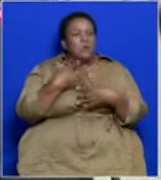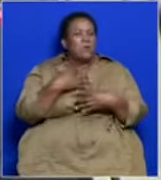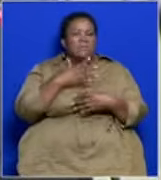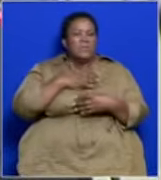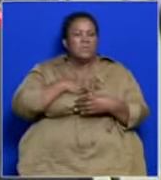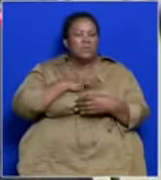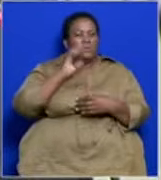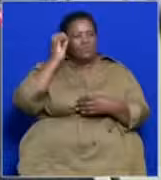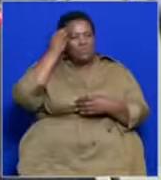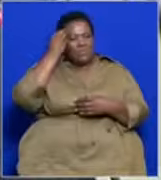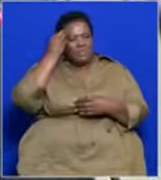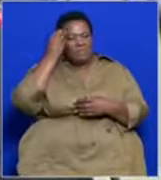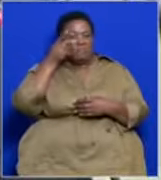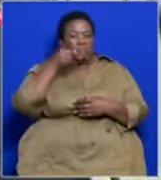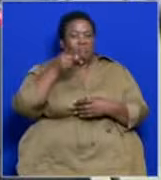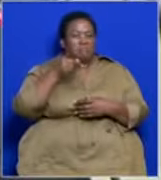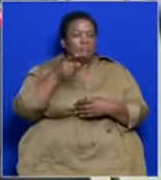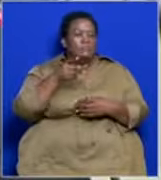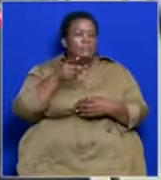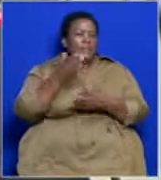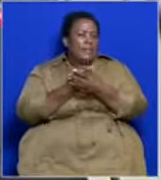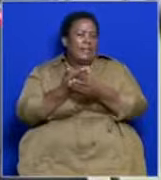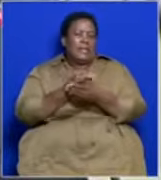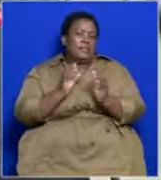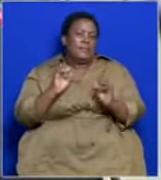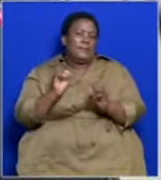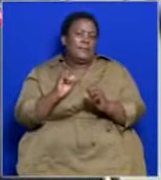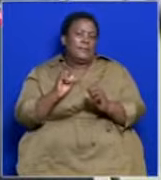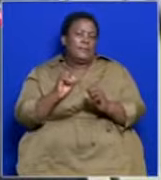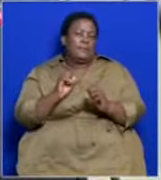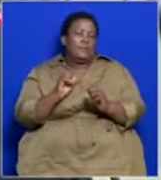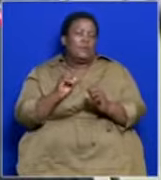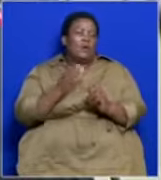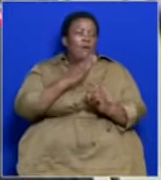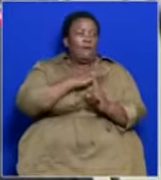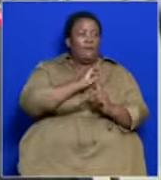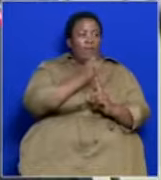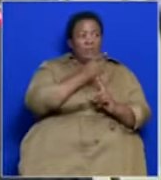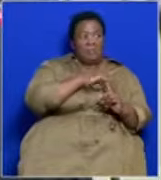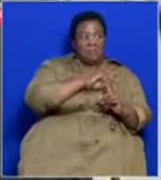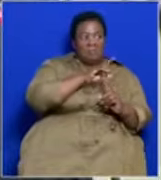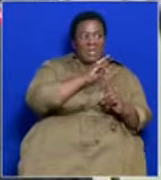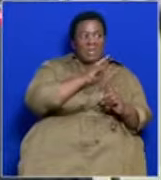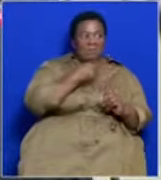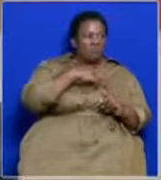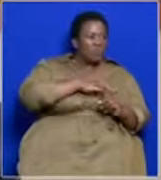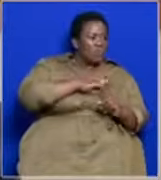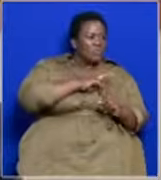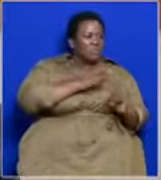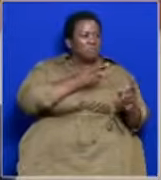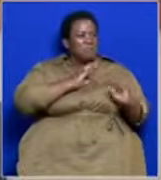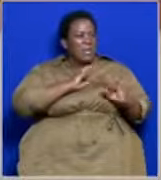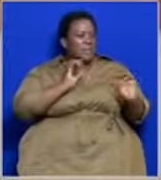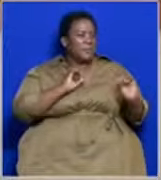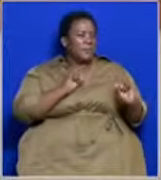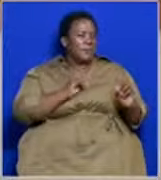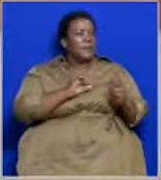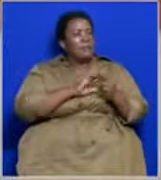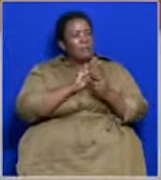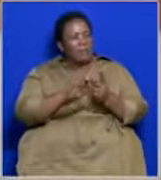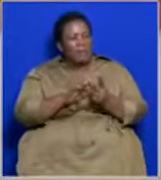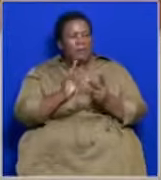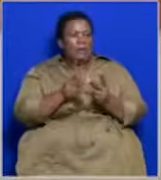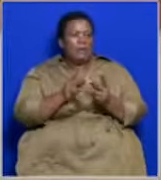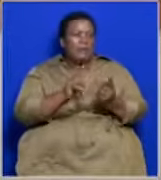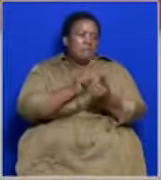case. Do you see that? Yes. So do you confirm, that's your affidavit? Yes. I